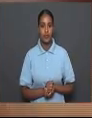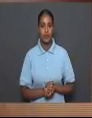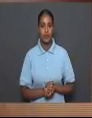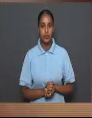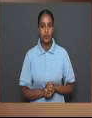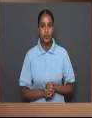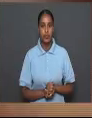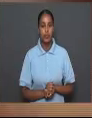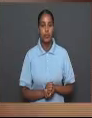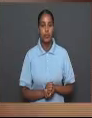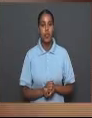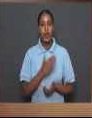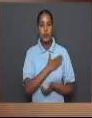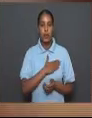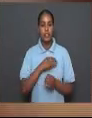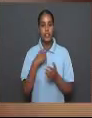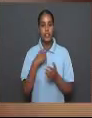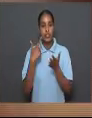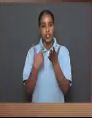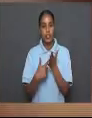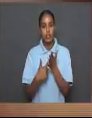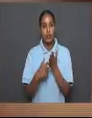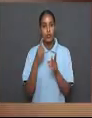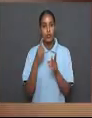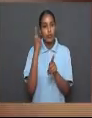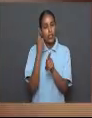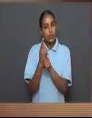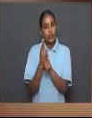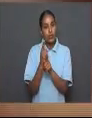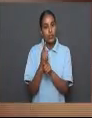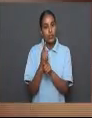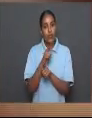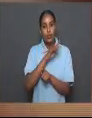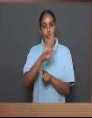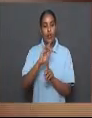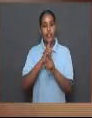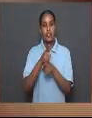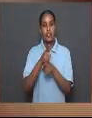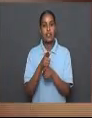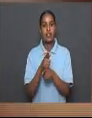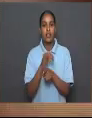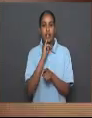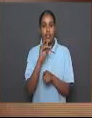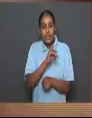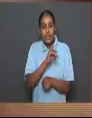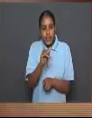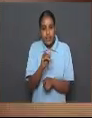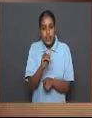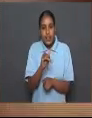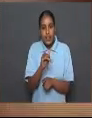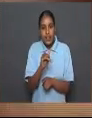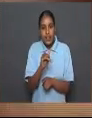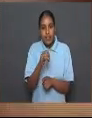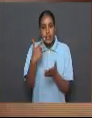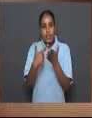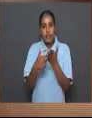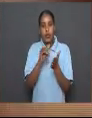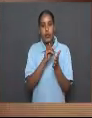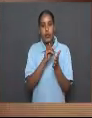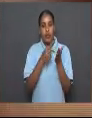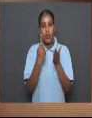ethanoate. Please check to make sure that your answer is the same as this